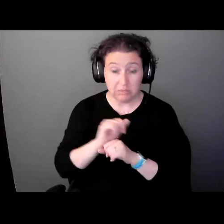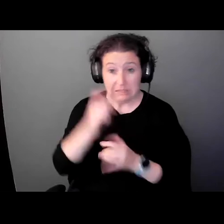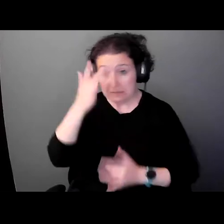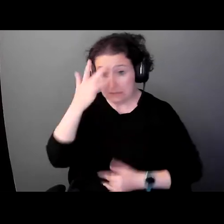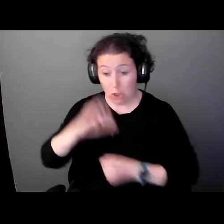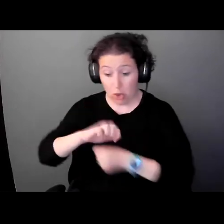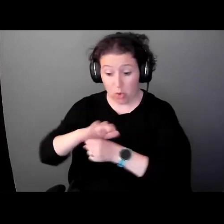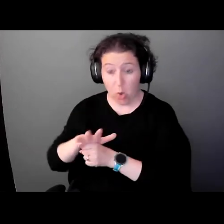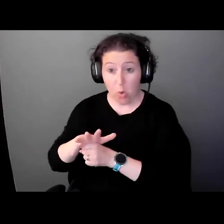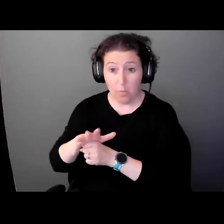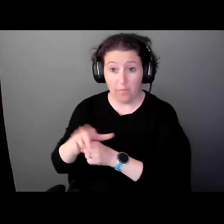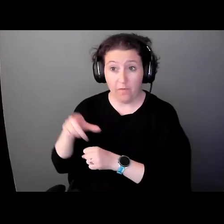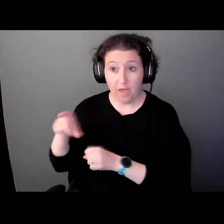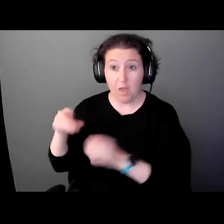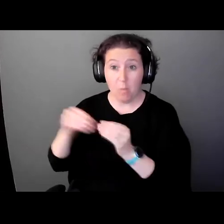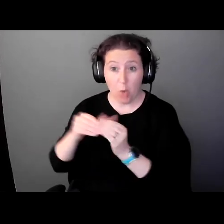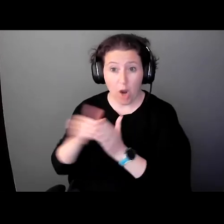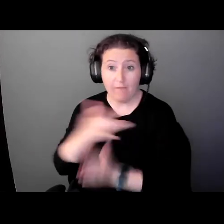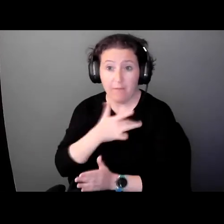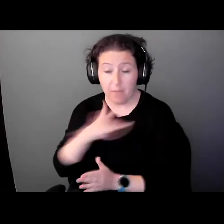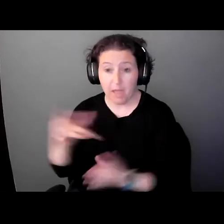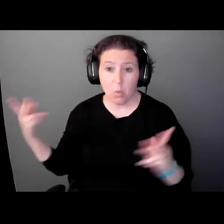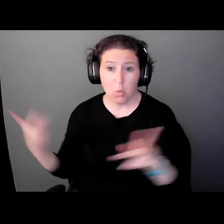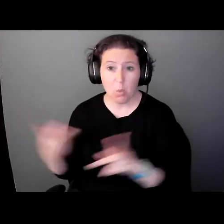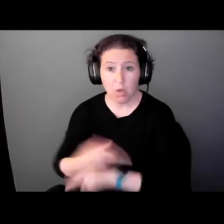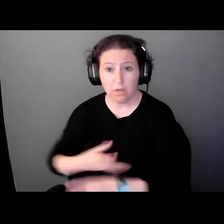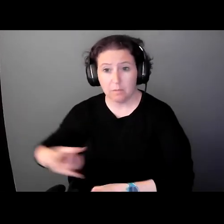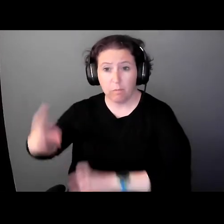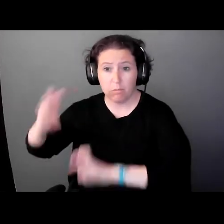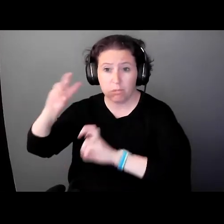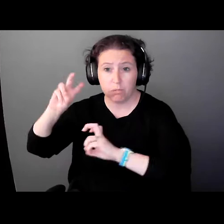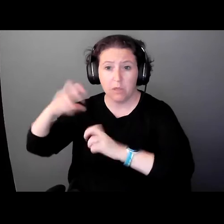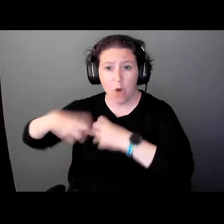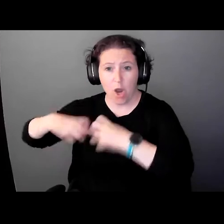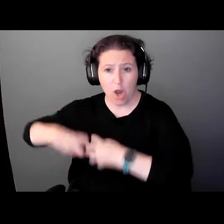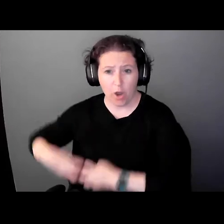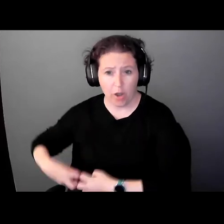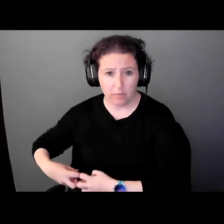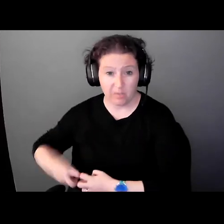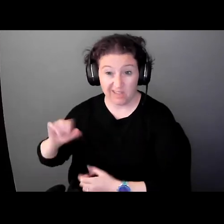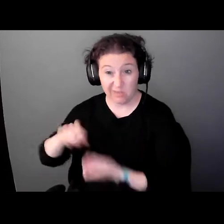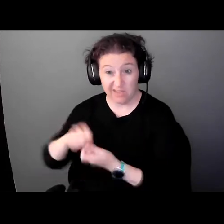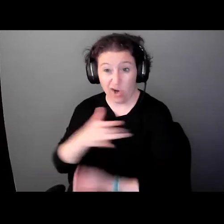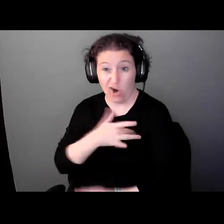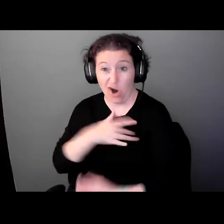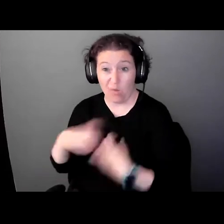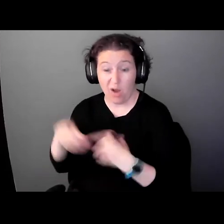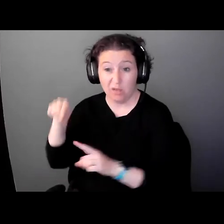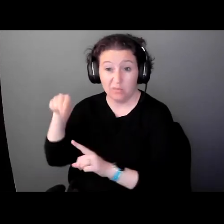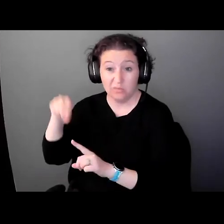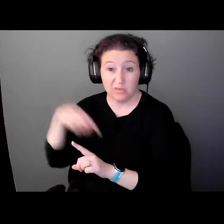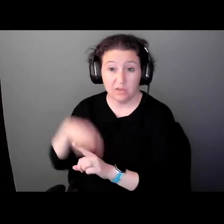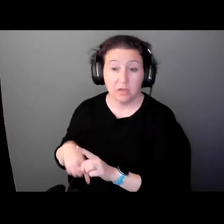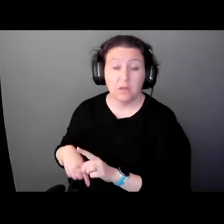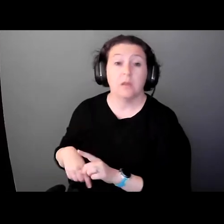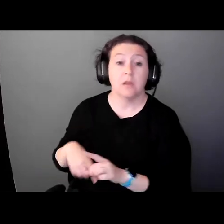infection with the virus. And that's particularly true for myopericarditis. Estimates from CDC are